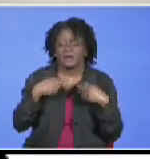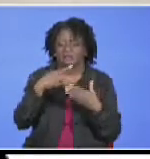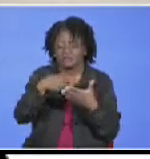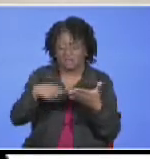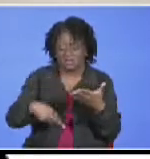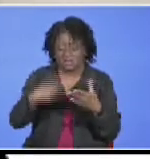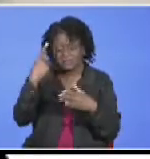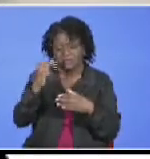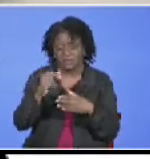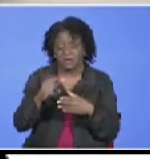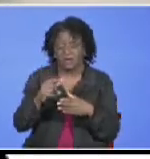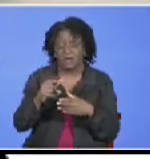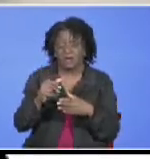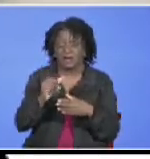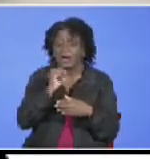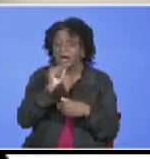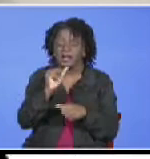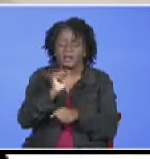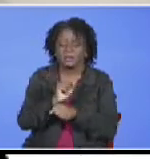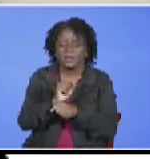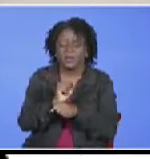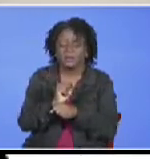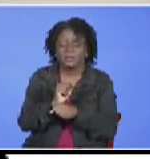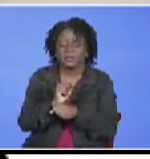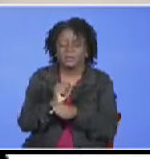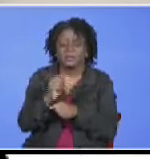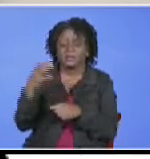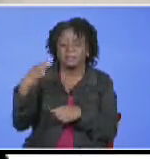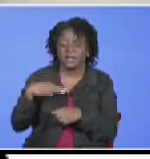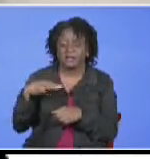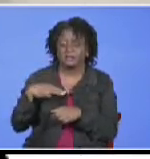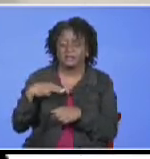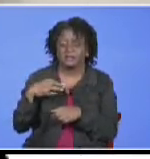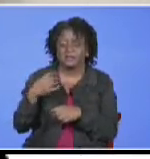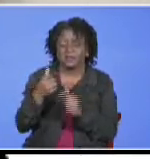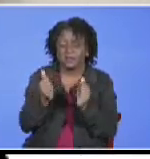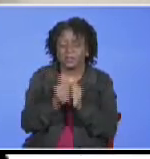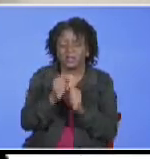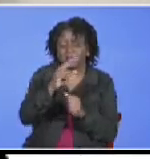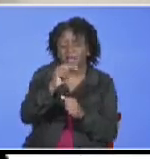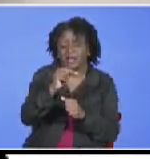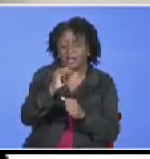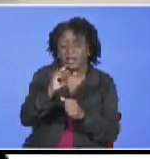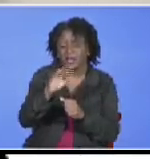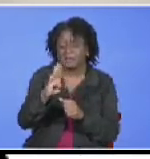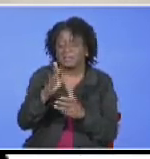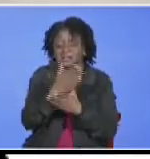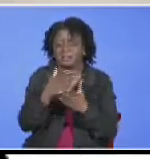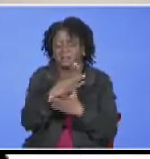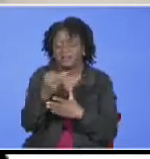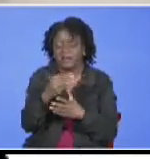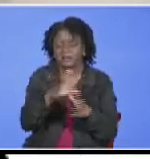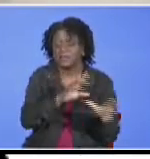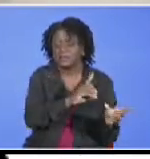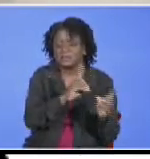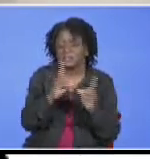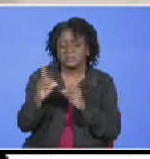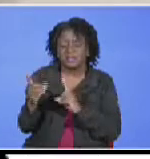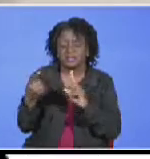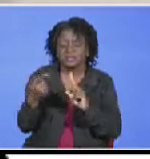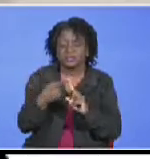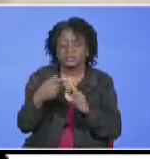at NIB. Some of them are displaced in New Providence for the most part. Beginning next week, I will